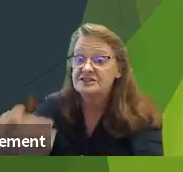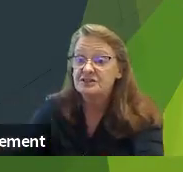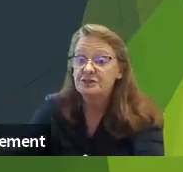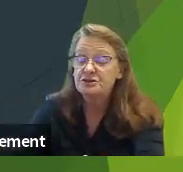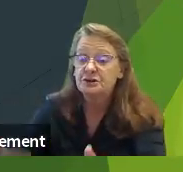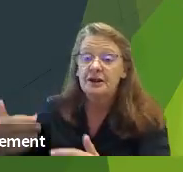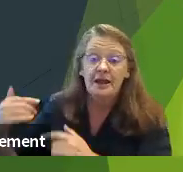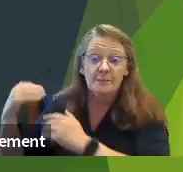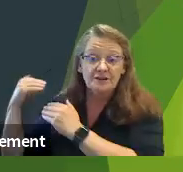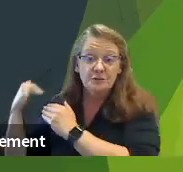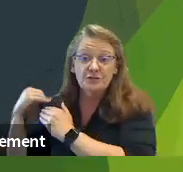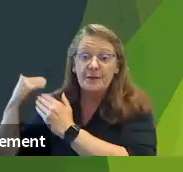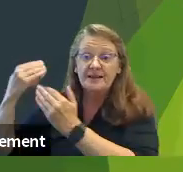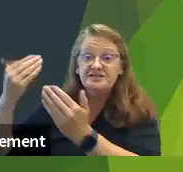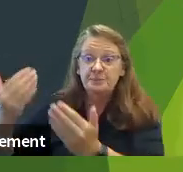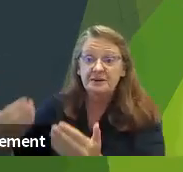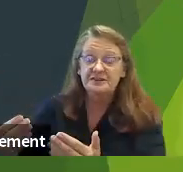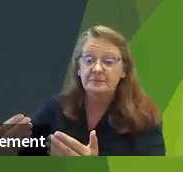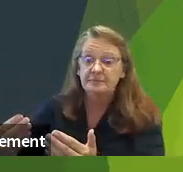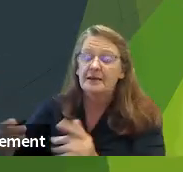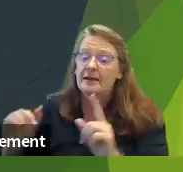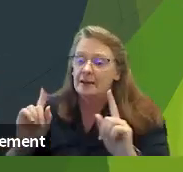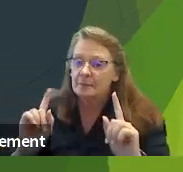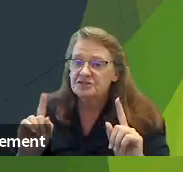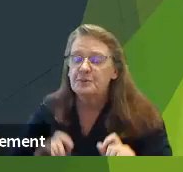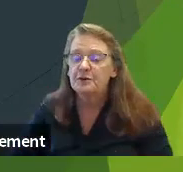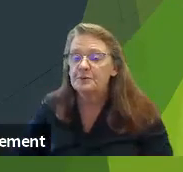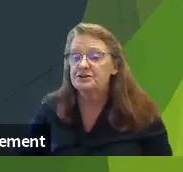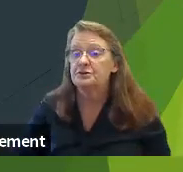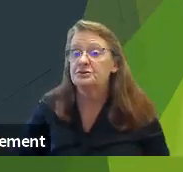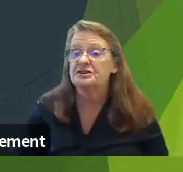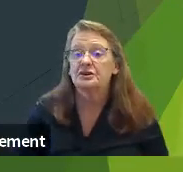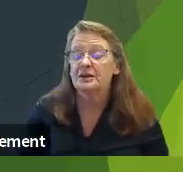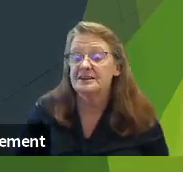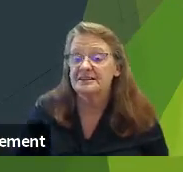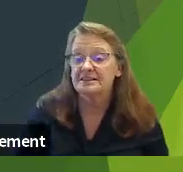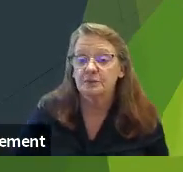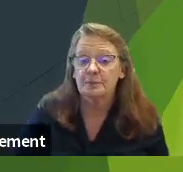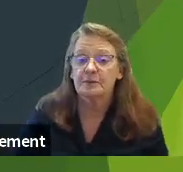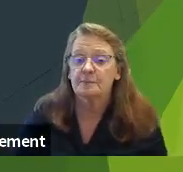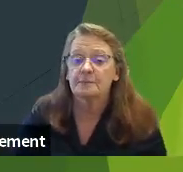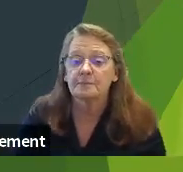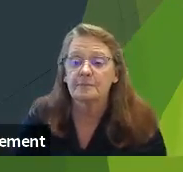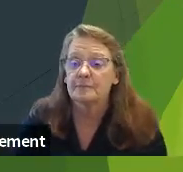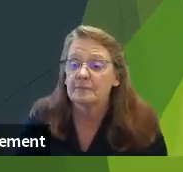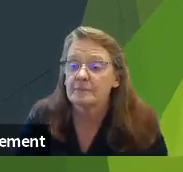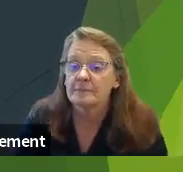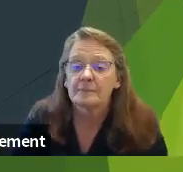sequence into the future? Am I doing from past to present? And most important, be sure you're using the correct ASL grammar.